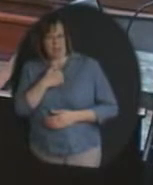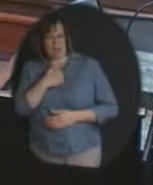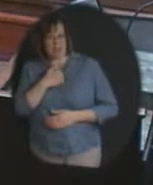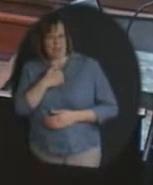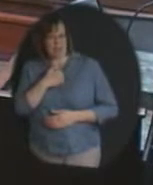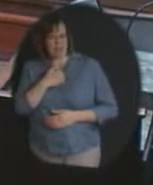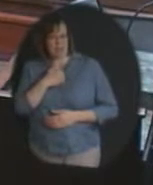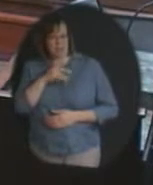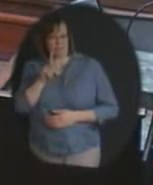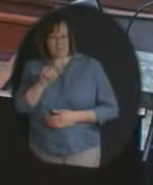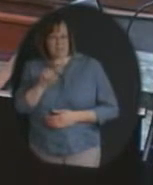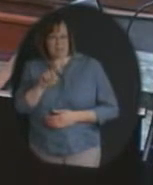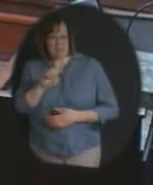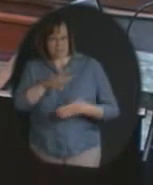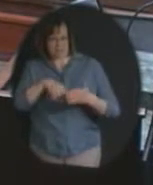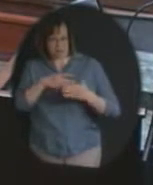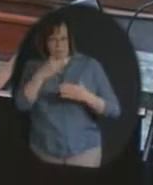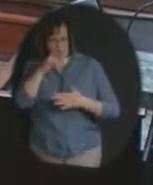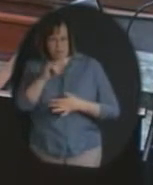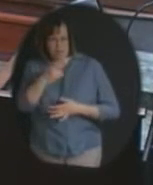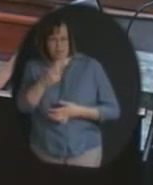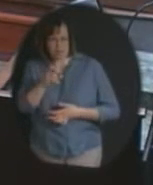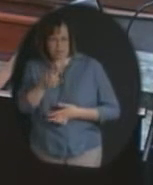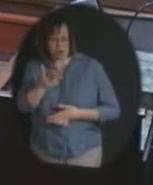date scheduled for that?